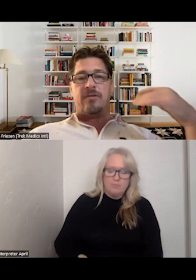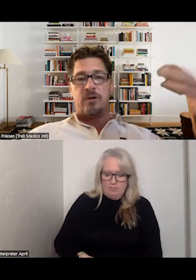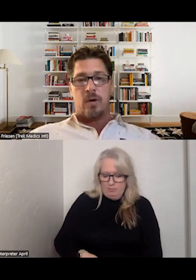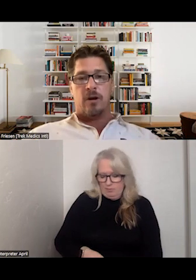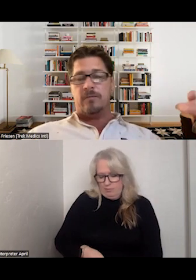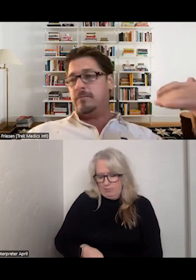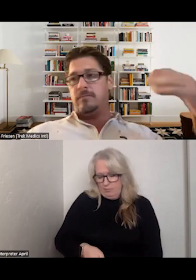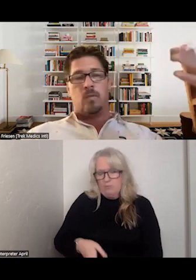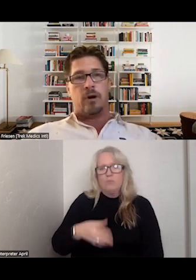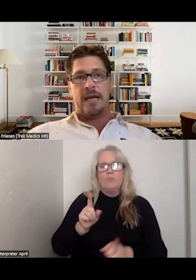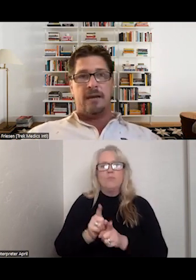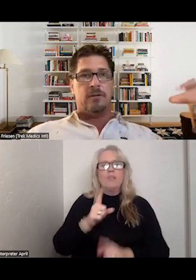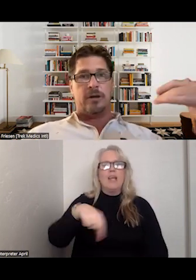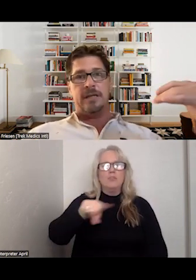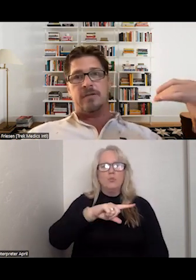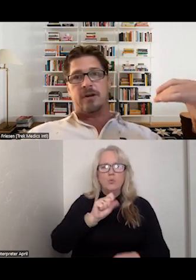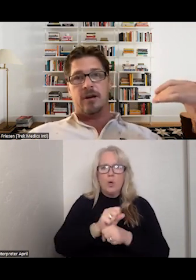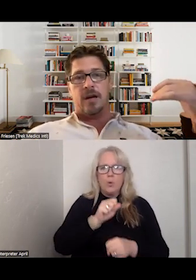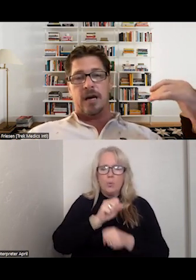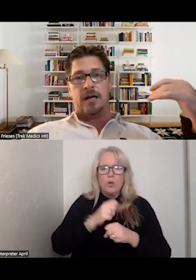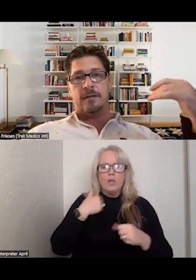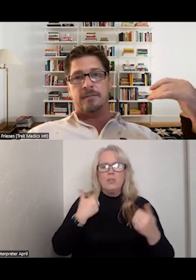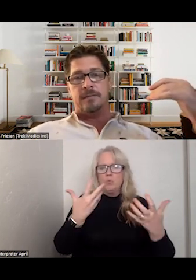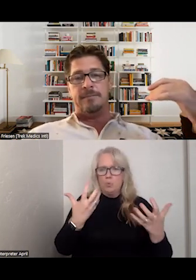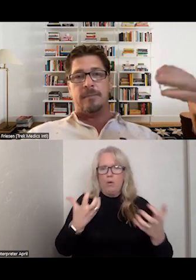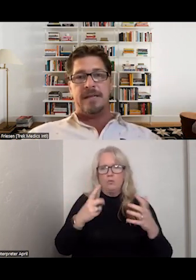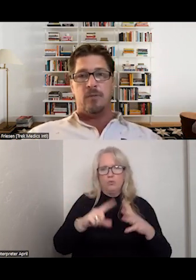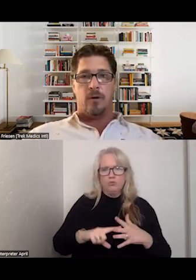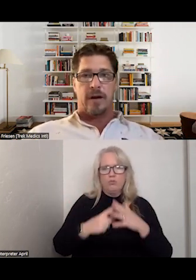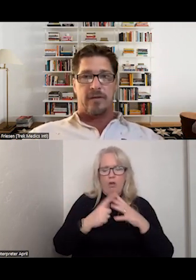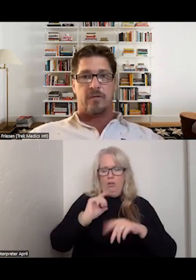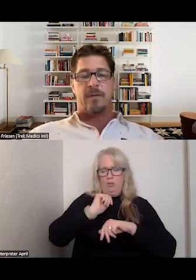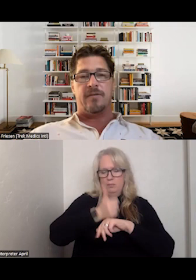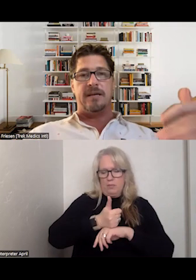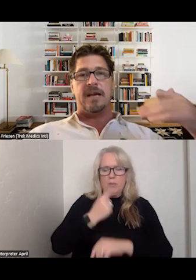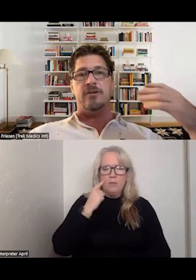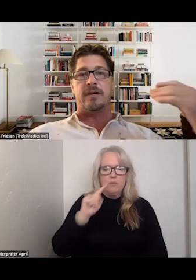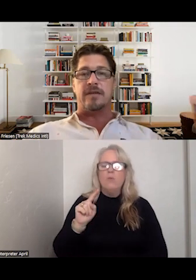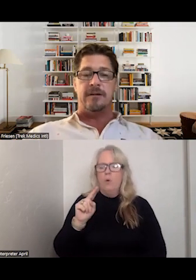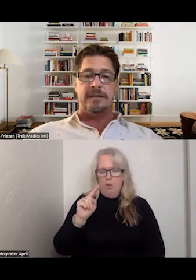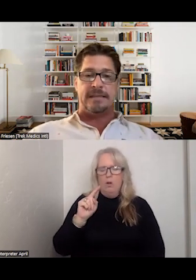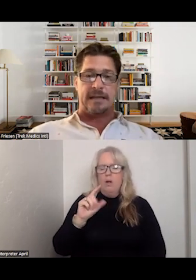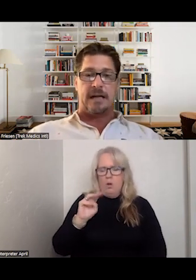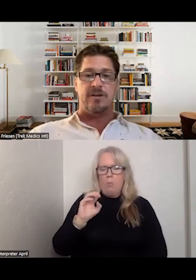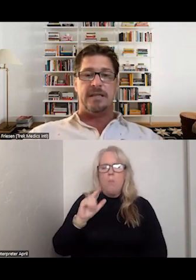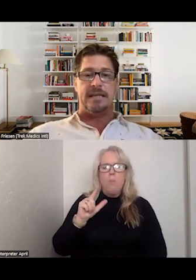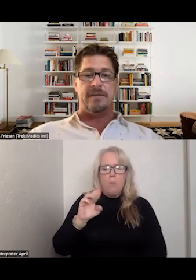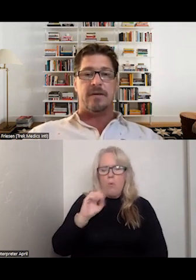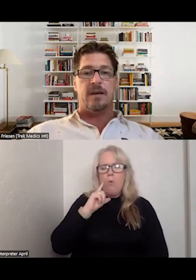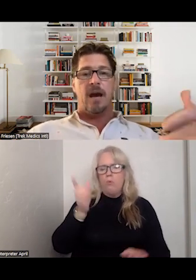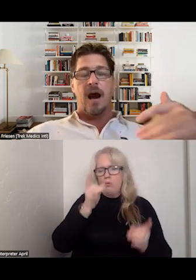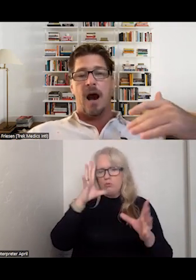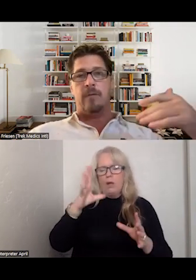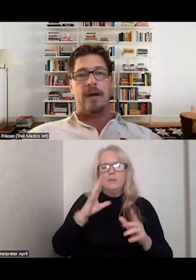So as you are looking to start implementing mobile crisis response teams, and you're considering the technology